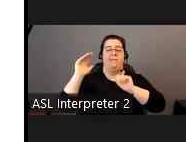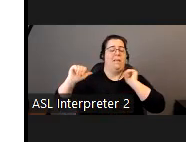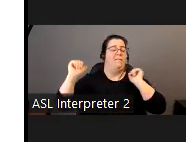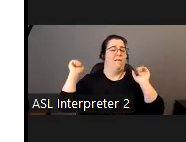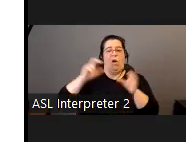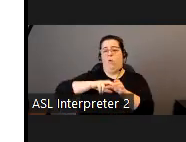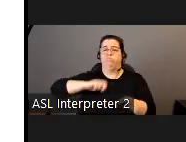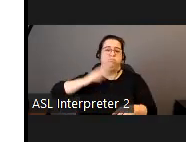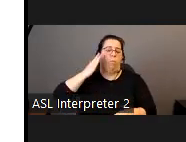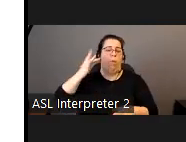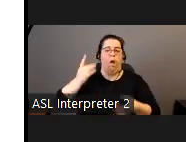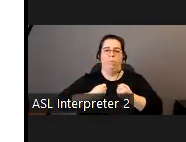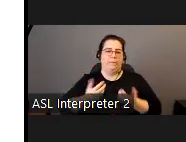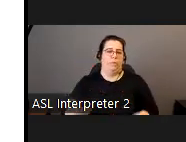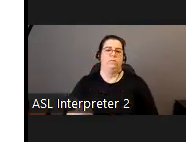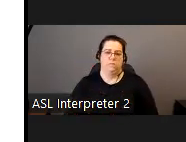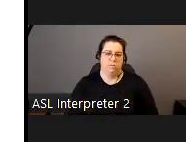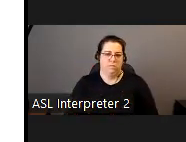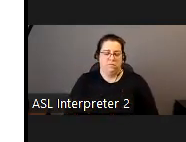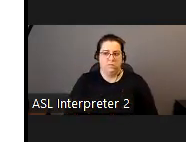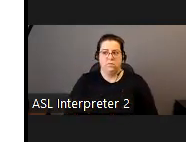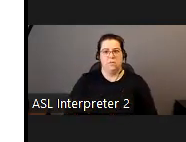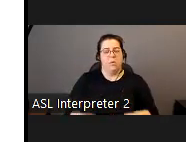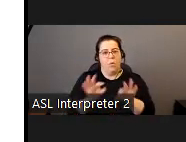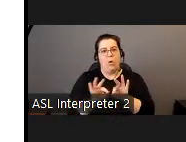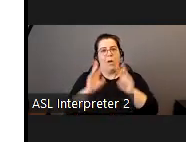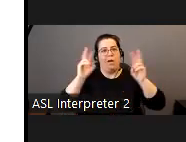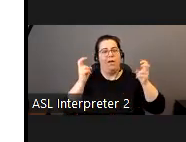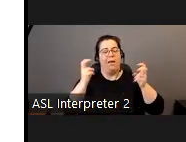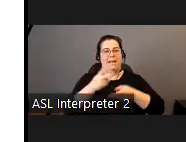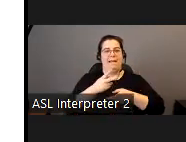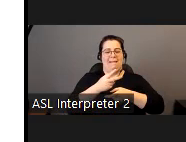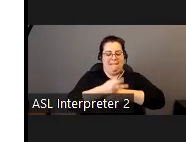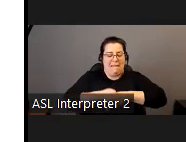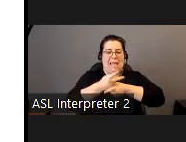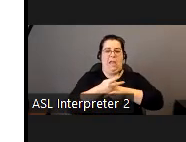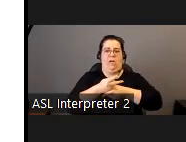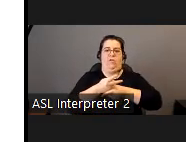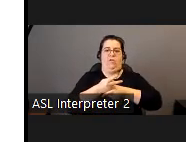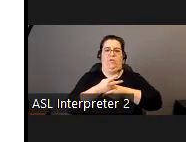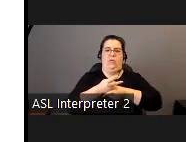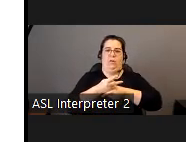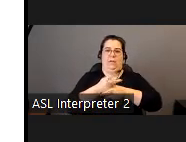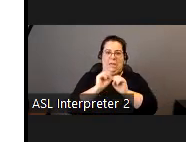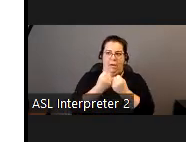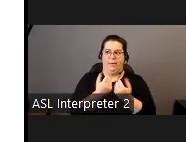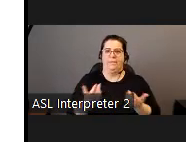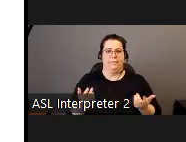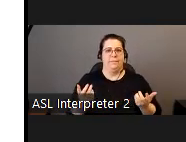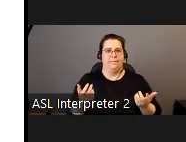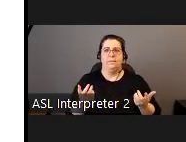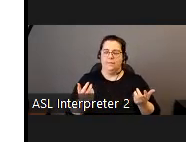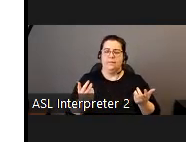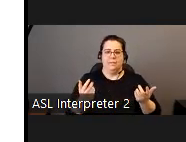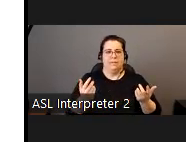And so a care economy is where we need to go, working together on complex issues,